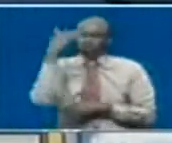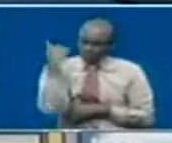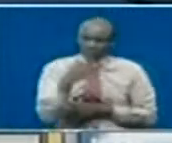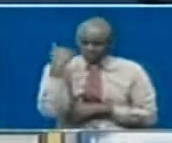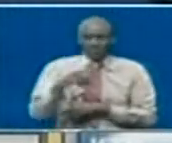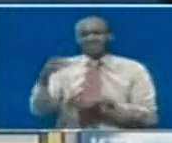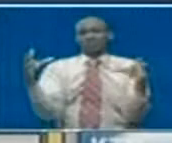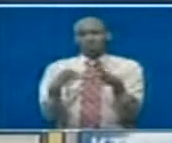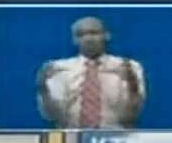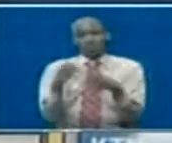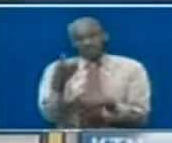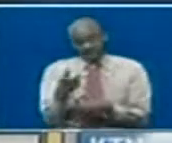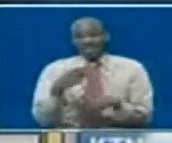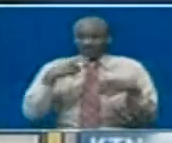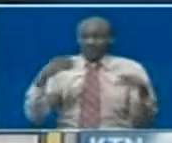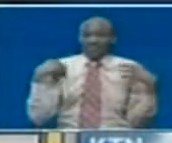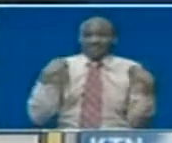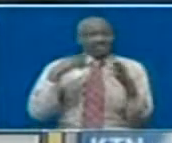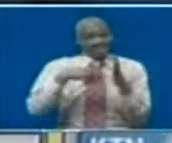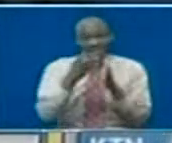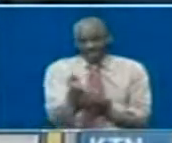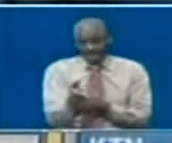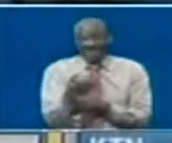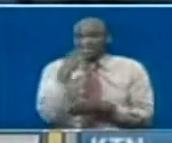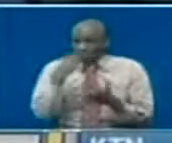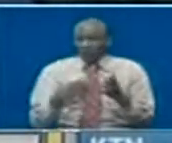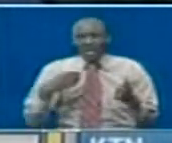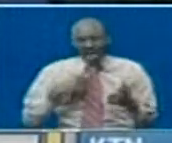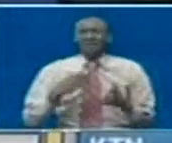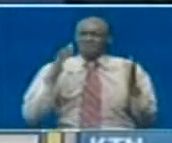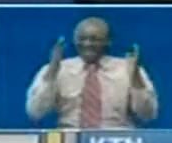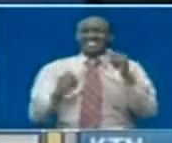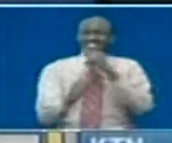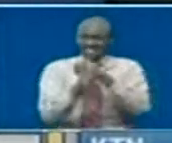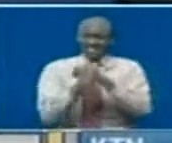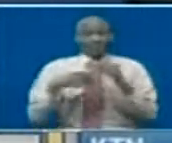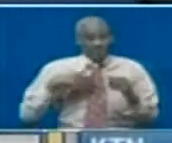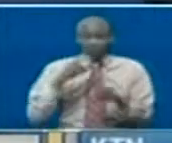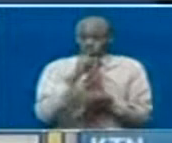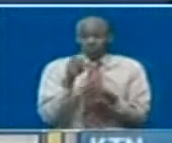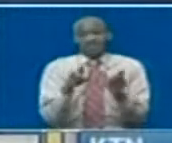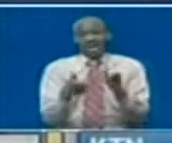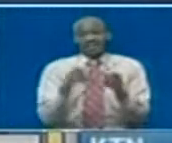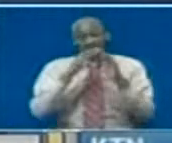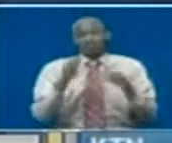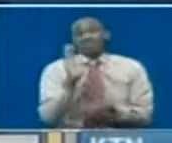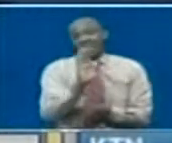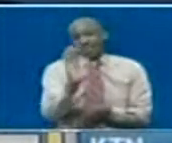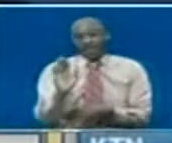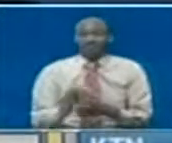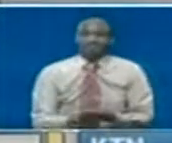the cartel-like practices in the industry, further adding that it posed a risk to consumers. Here's KTN's Philip Keitani.